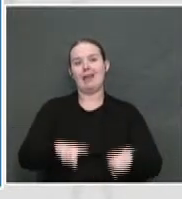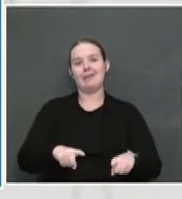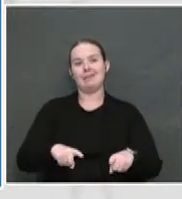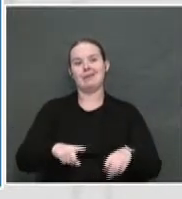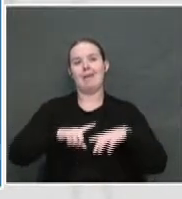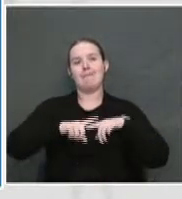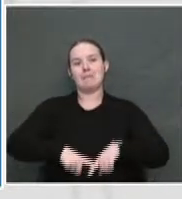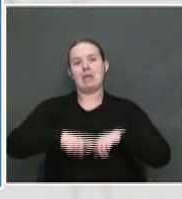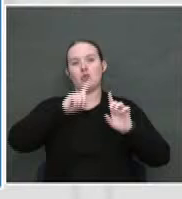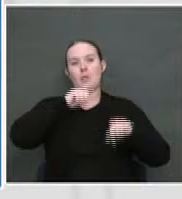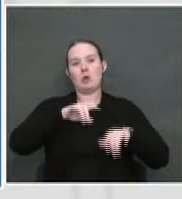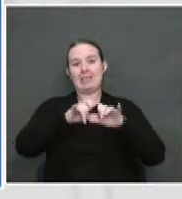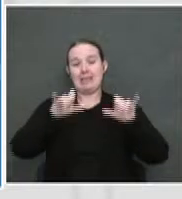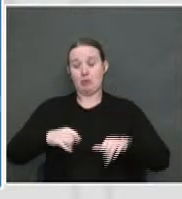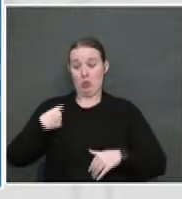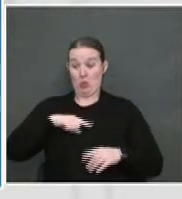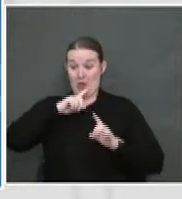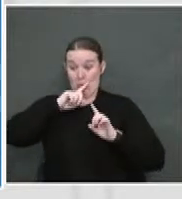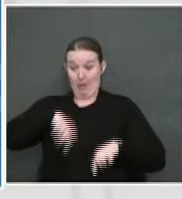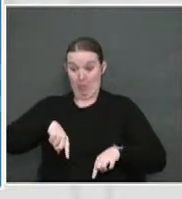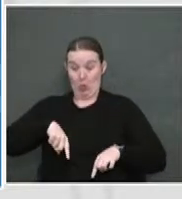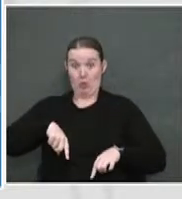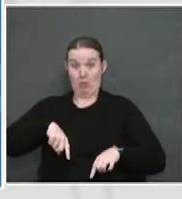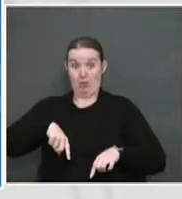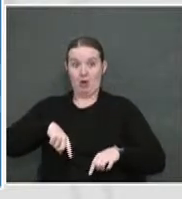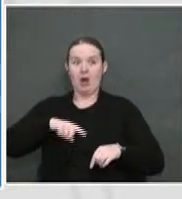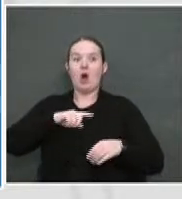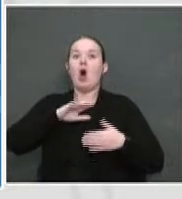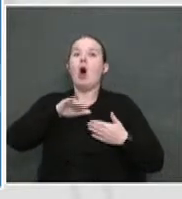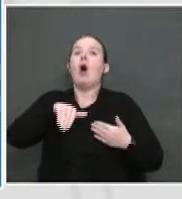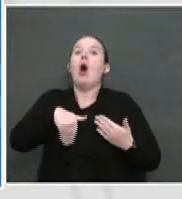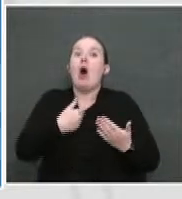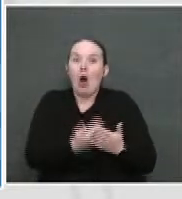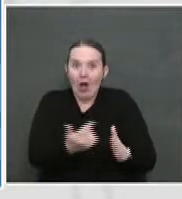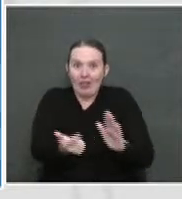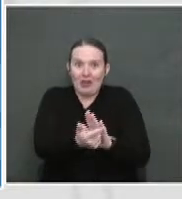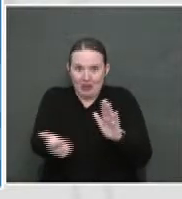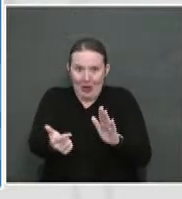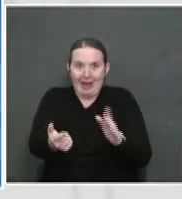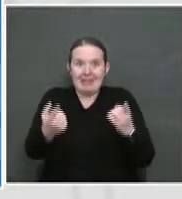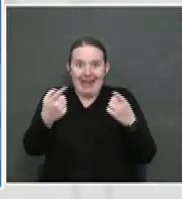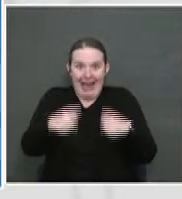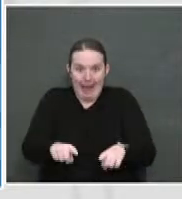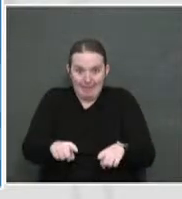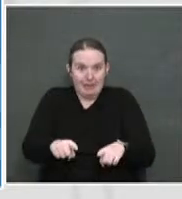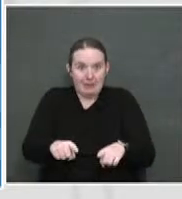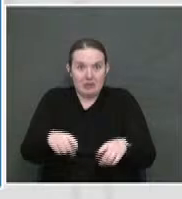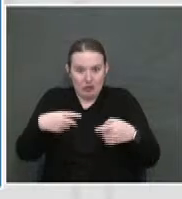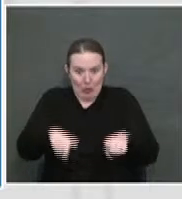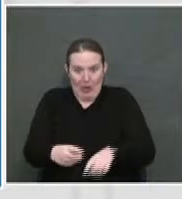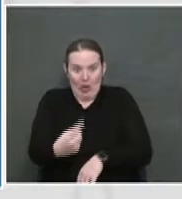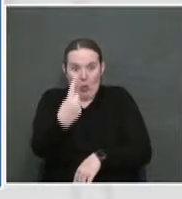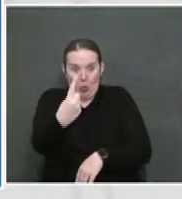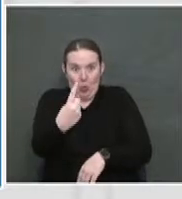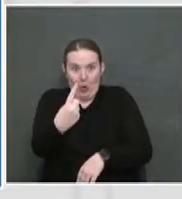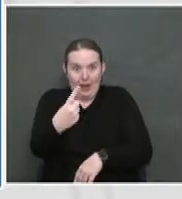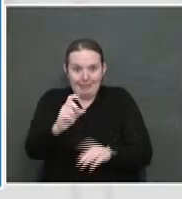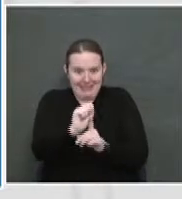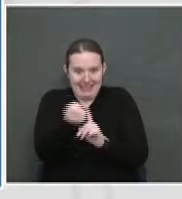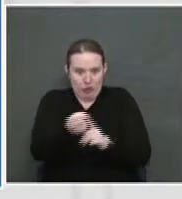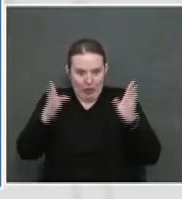System, we report all the crime events that happened in one